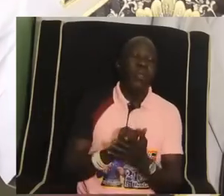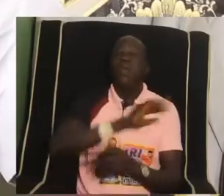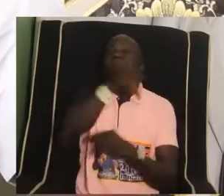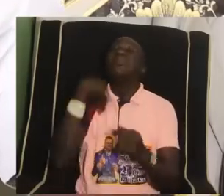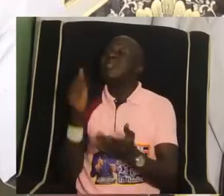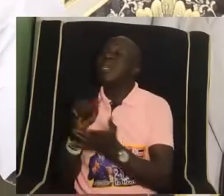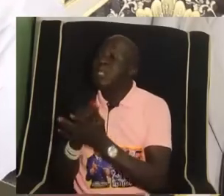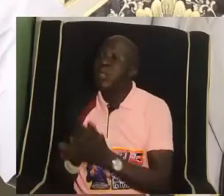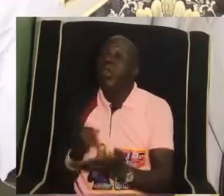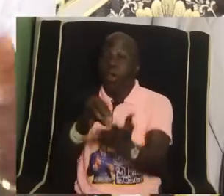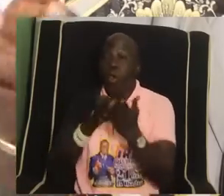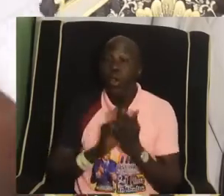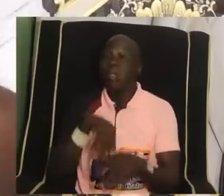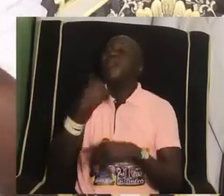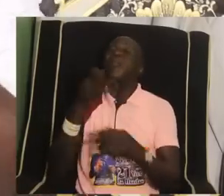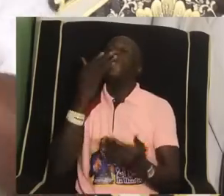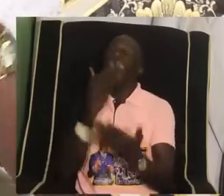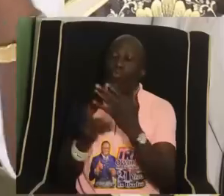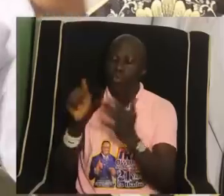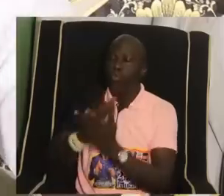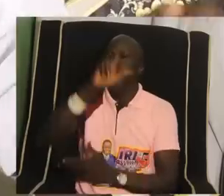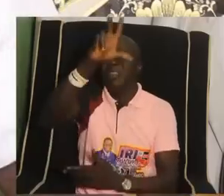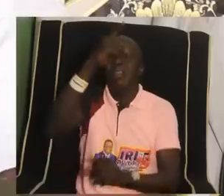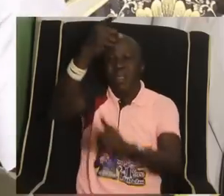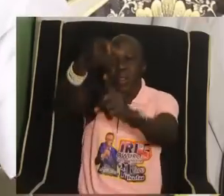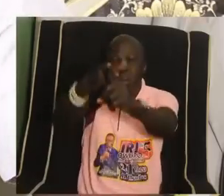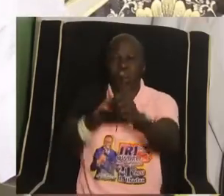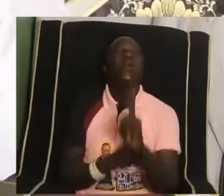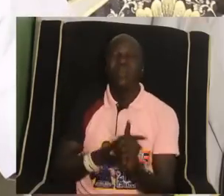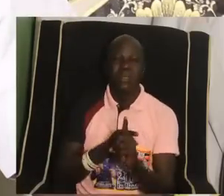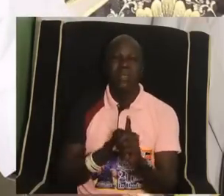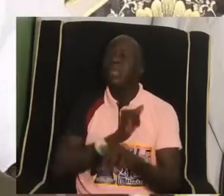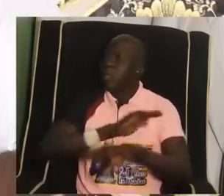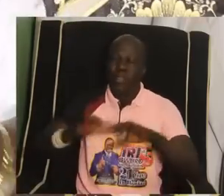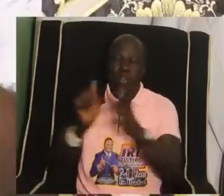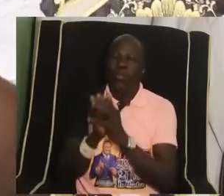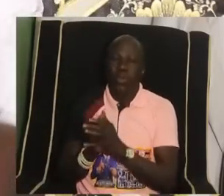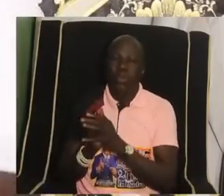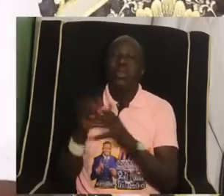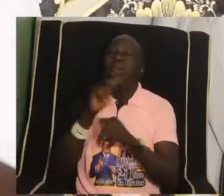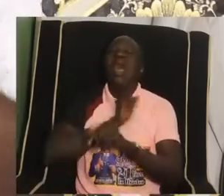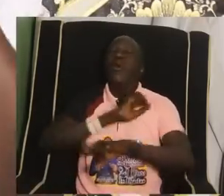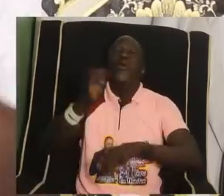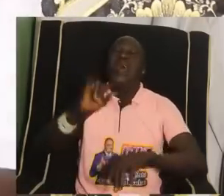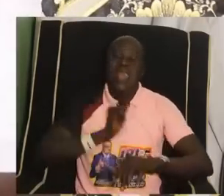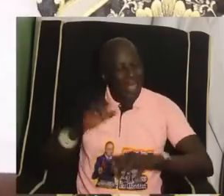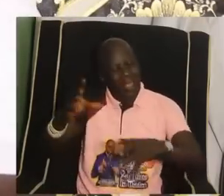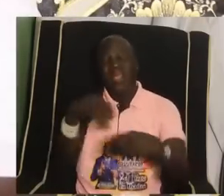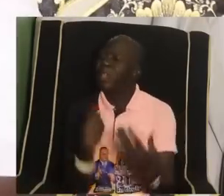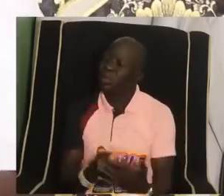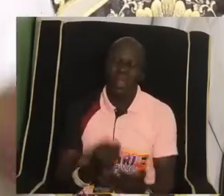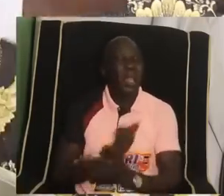will send me. For 3 days, for good 3 months. But because of before duro she could not come home. We boni ti ri 60,000. Where will I